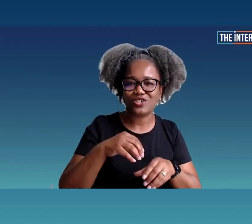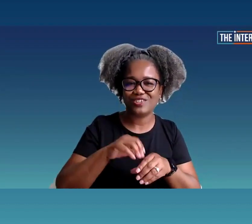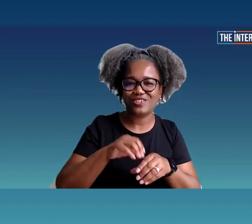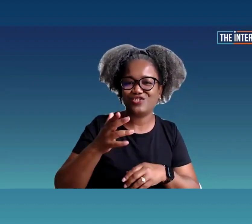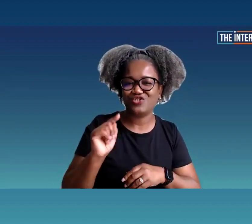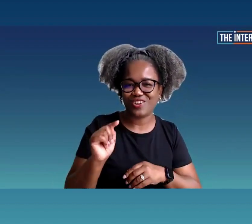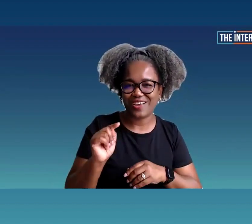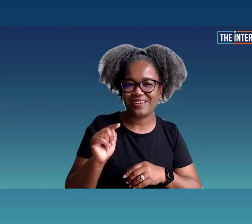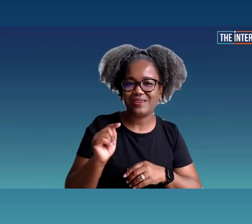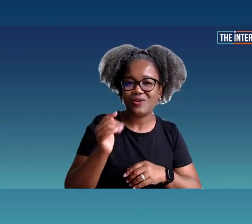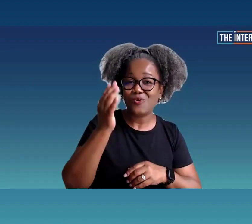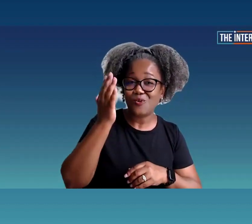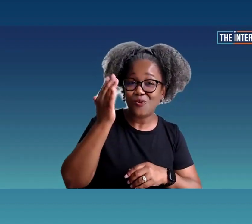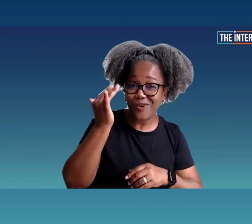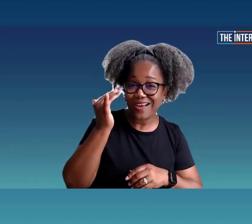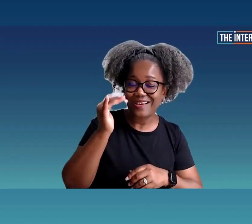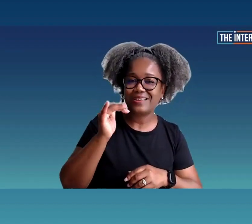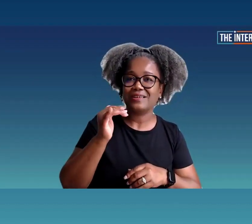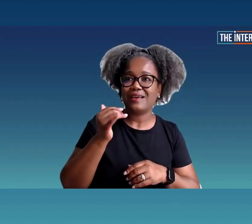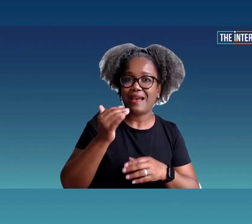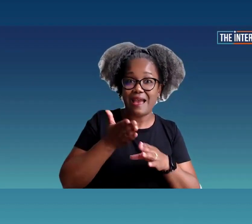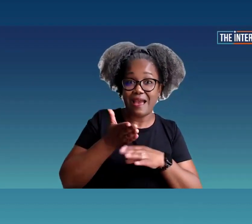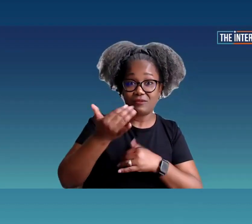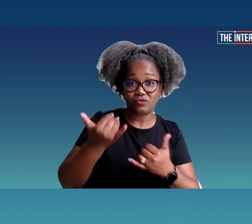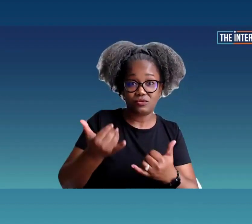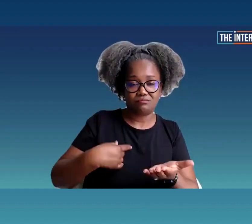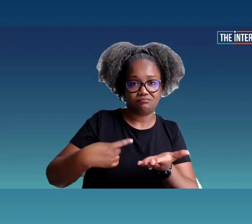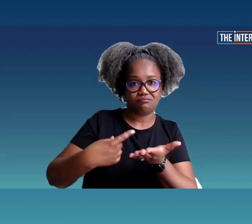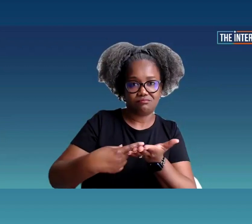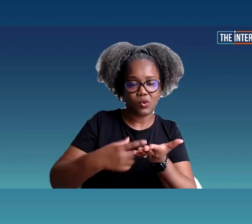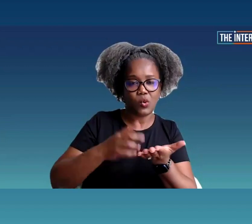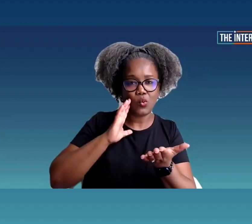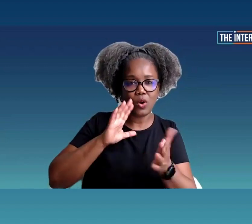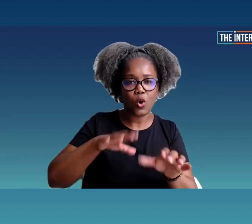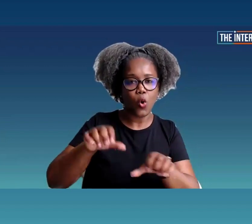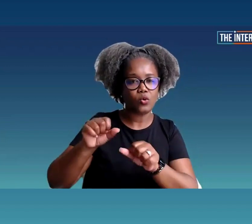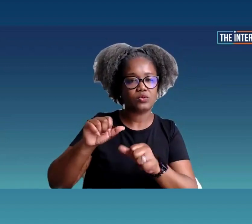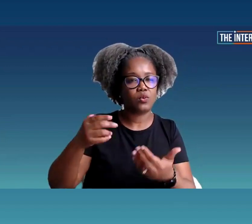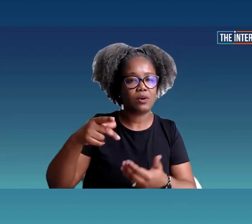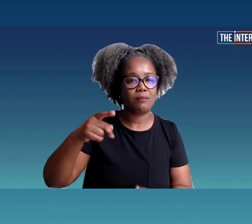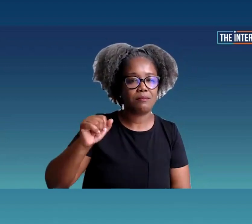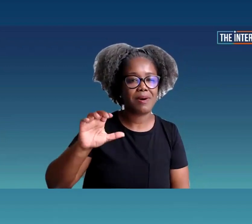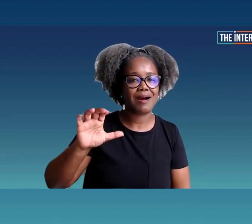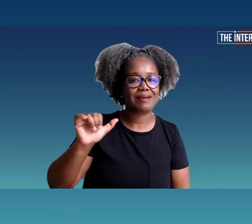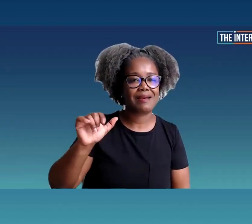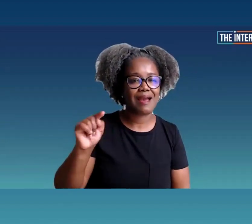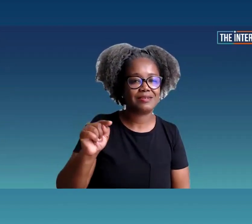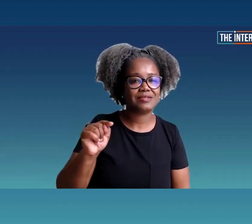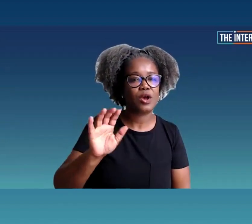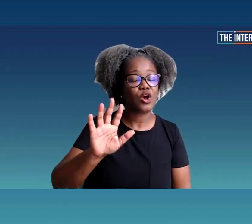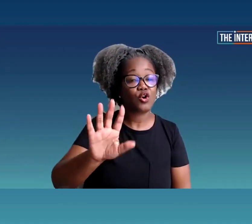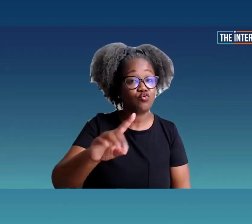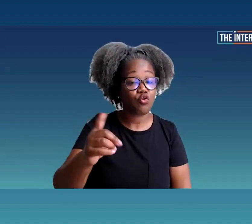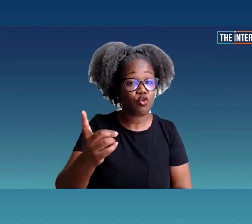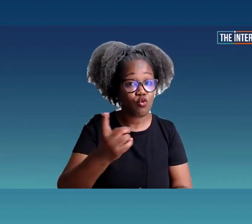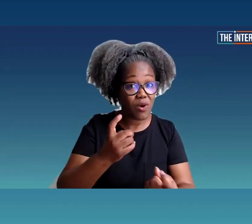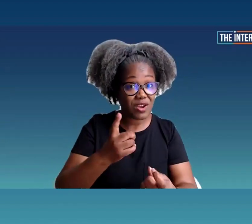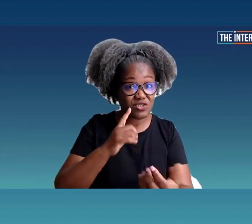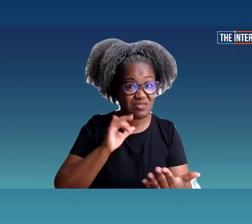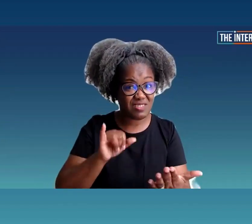panel, those questions that you put into the chat will be the bulk of the podcast. I'll be real clear about it. The whole podcast will